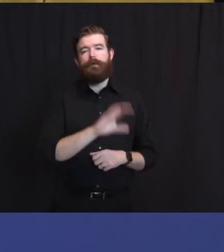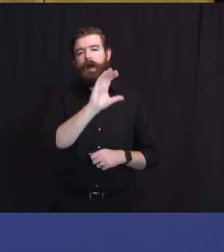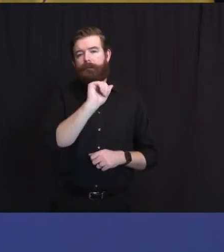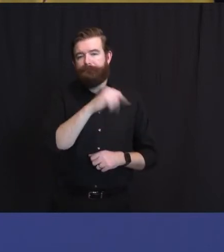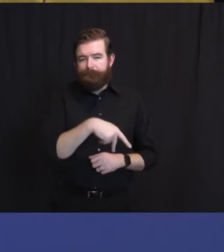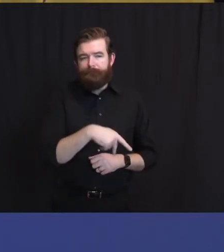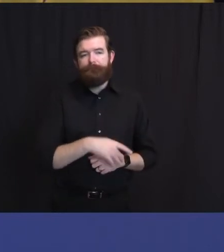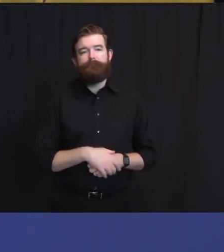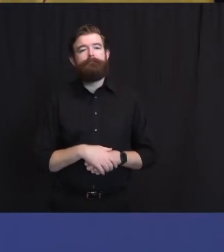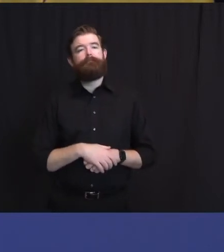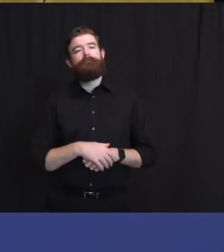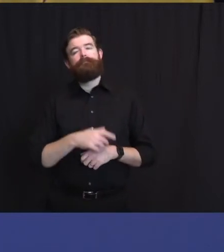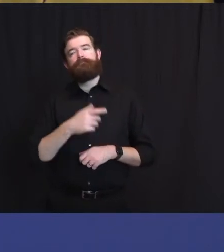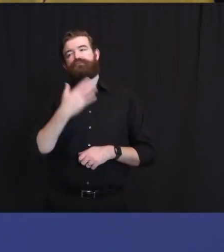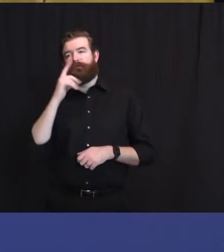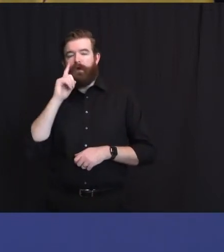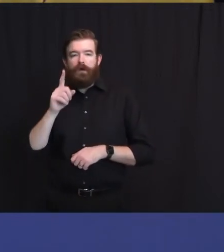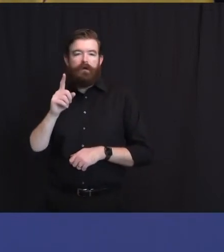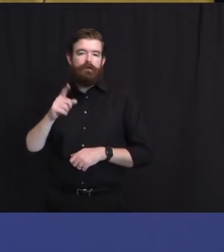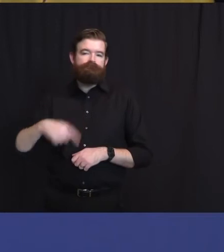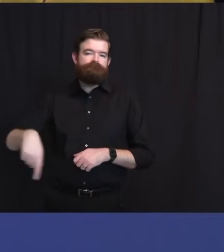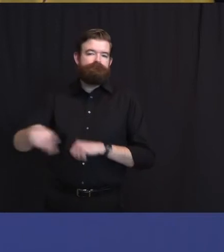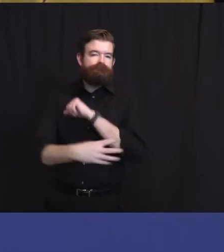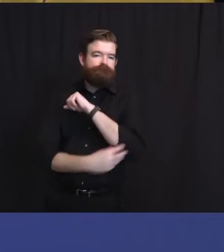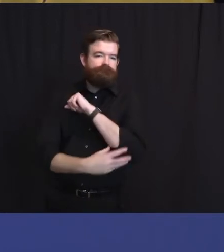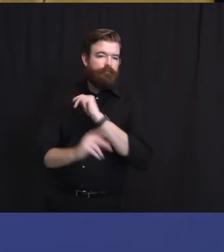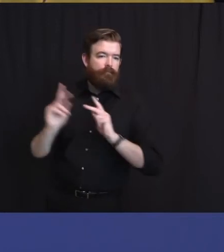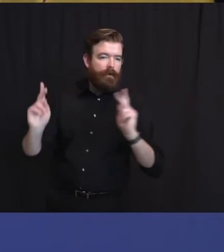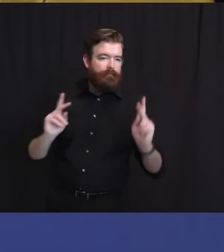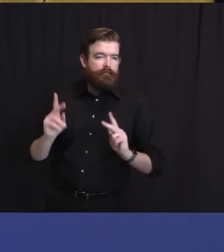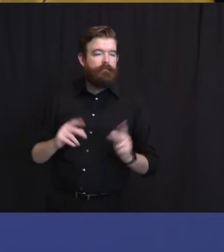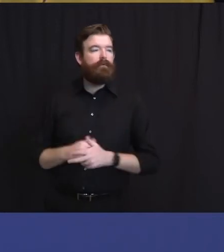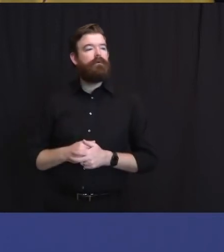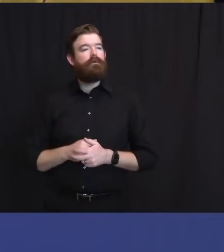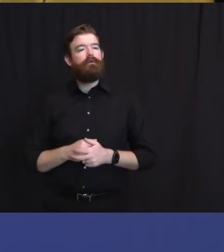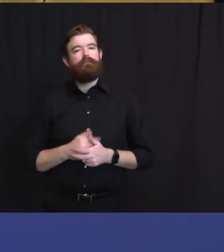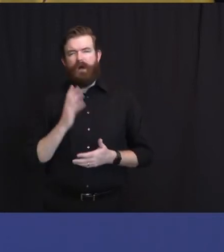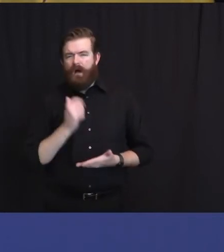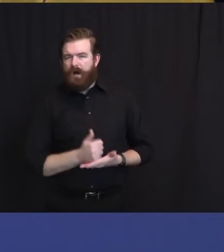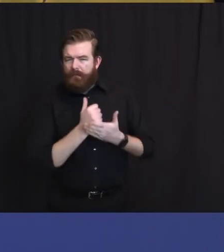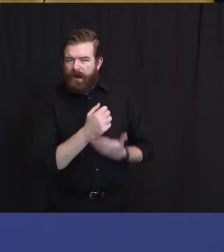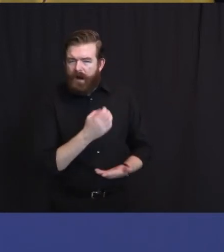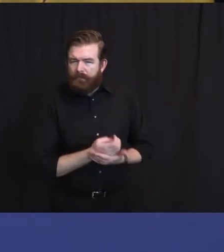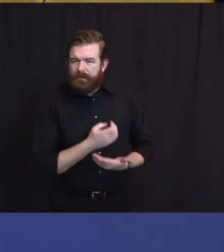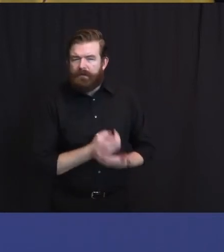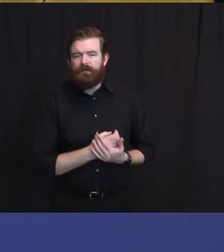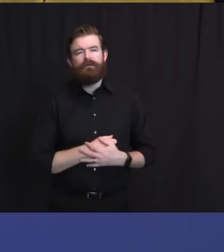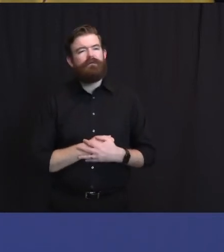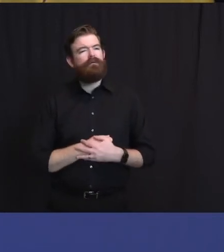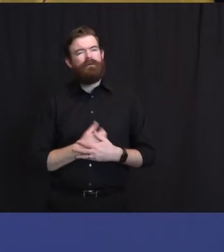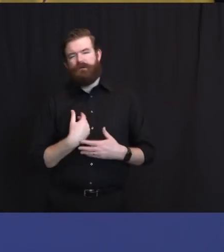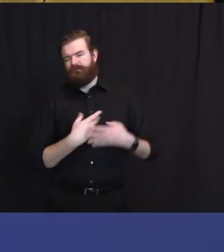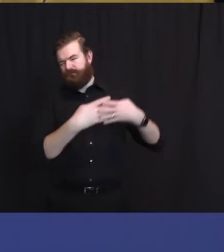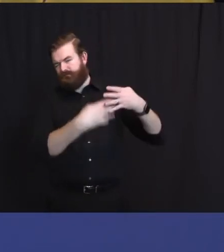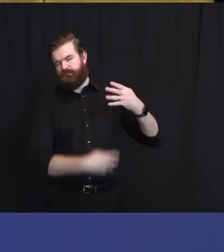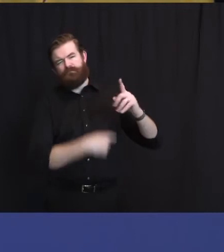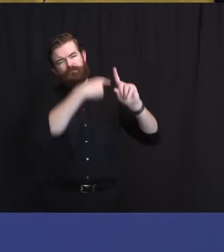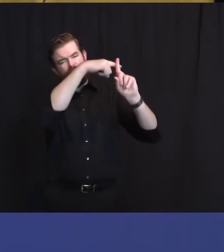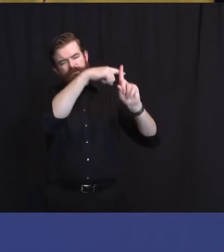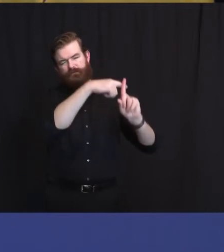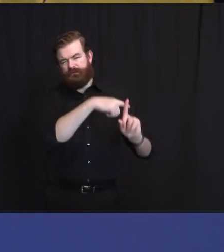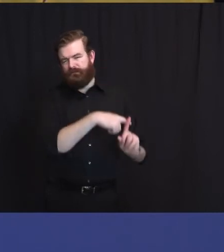innovation economy. It's got an inspector general. I mean, it's got all the stuff that we have been preaching